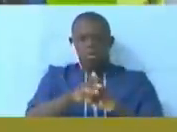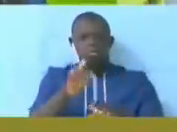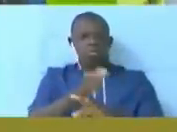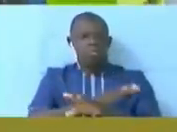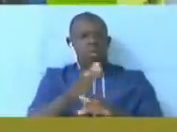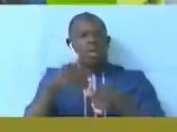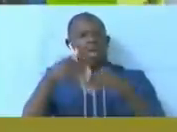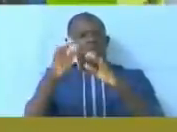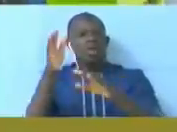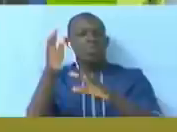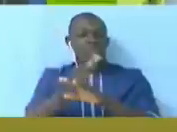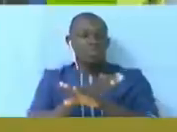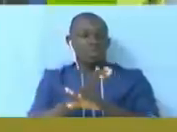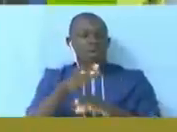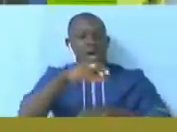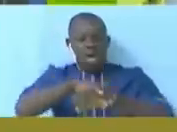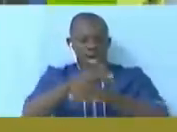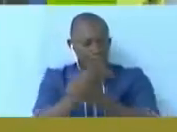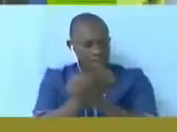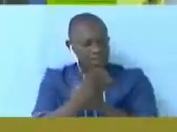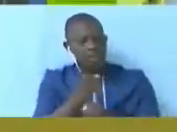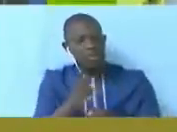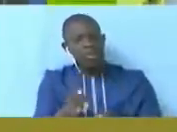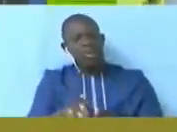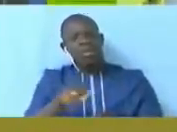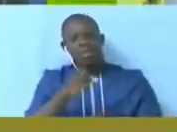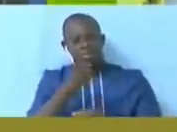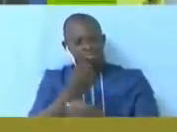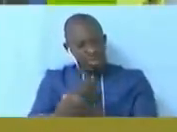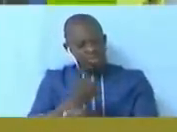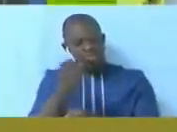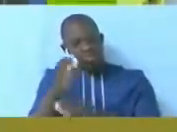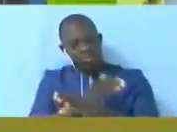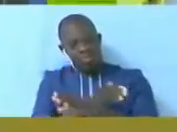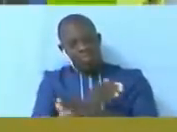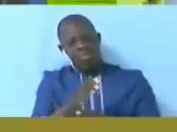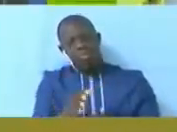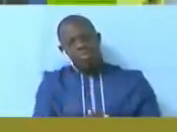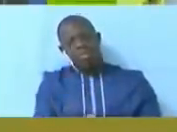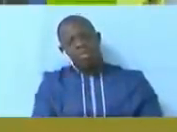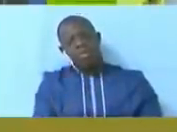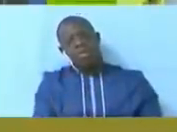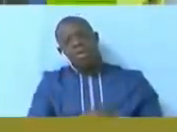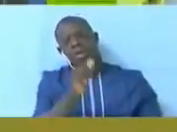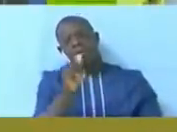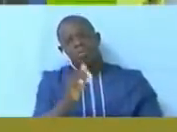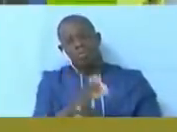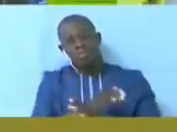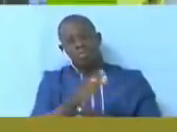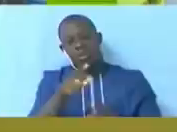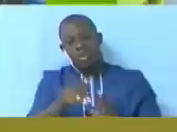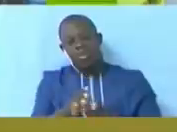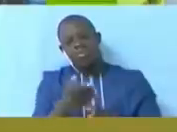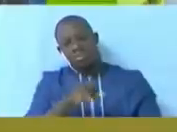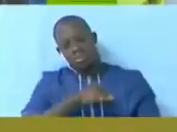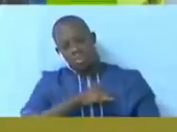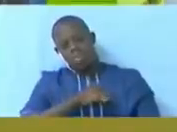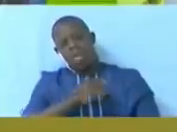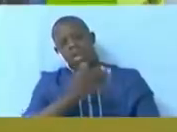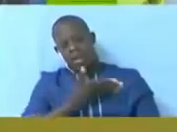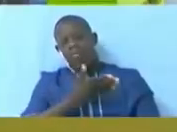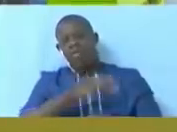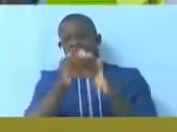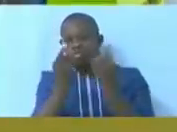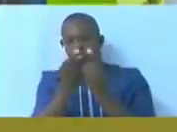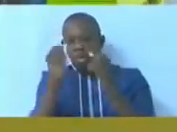sacked. Yeah, bay. He was arrested. Yeah, muta. Detained. Yeah, Cindy Dwakini. He was himself charged. Sorry? He was himself charged.